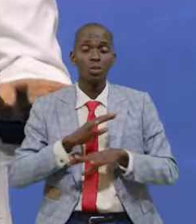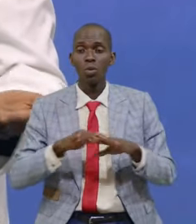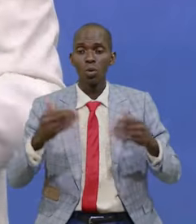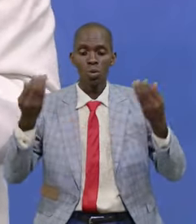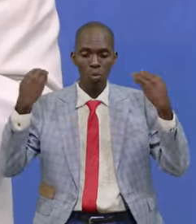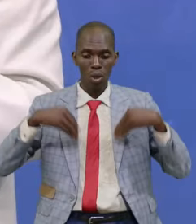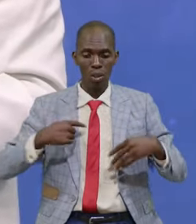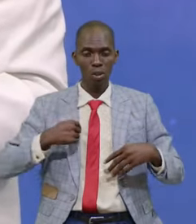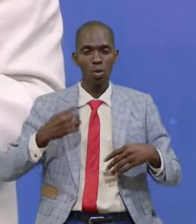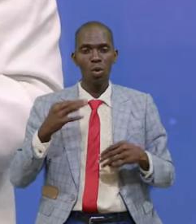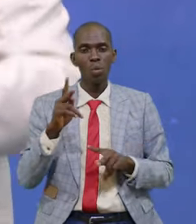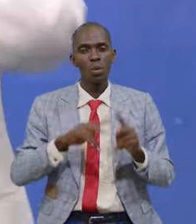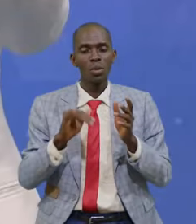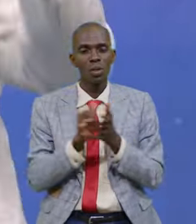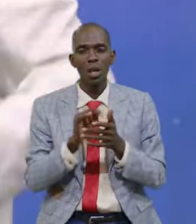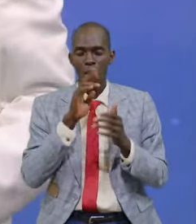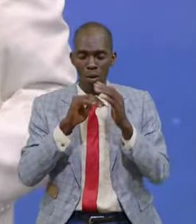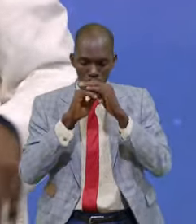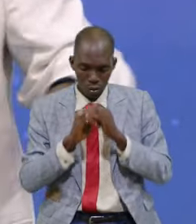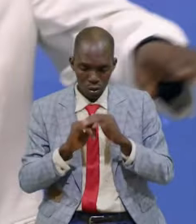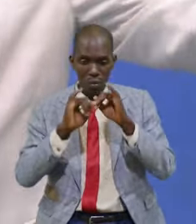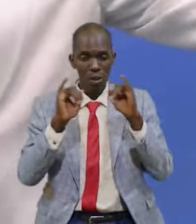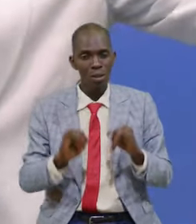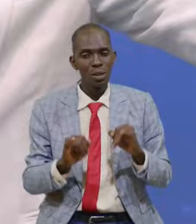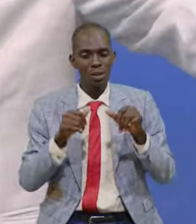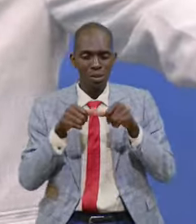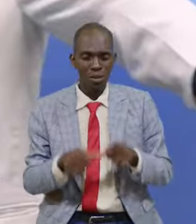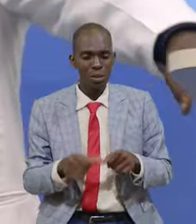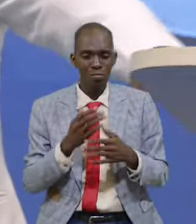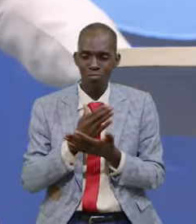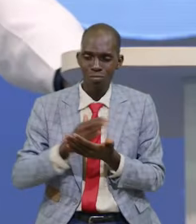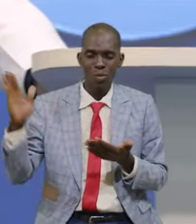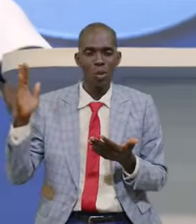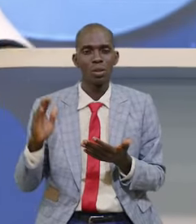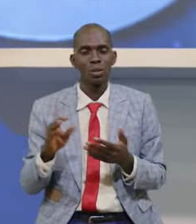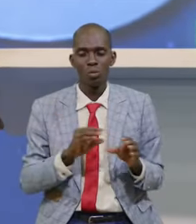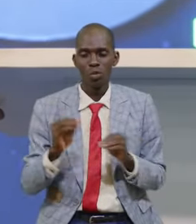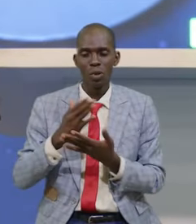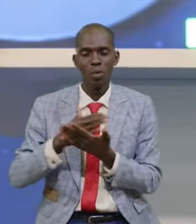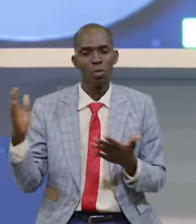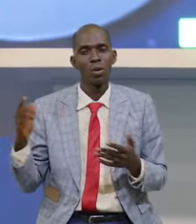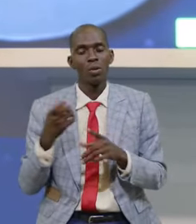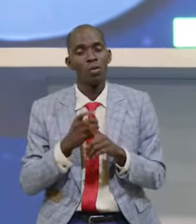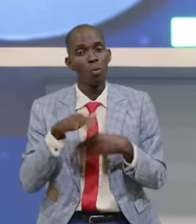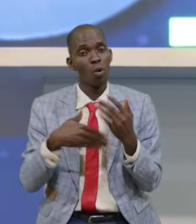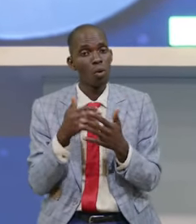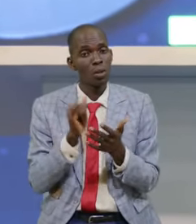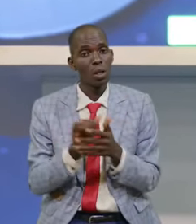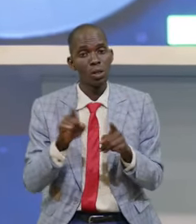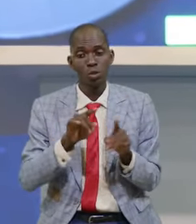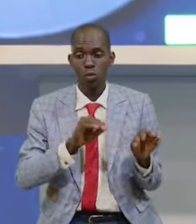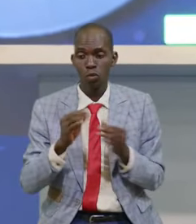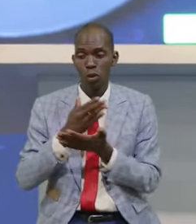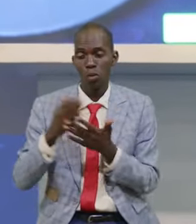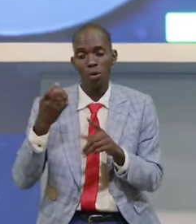are worshiping idols. Stay away from all that. And as you stay away from everything of the